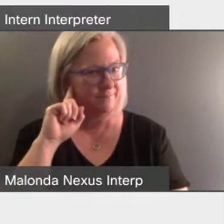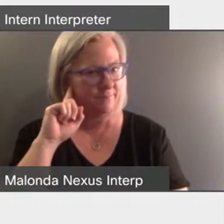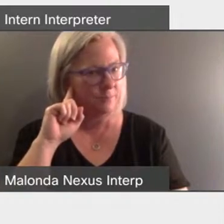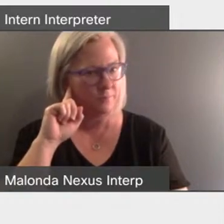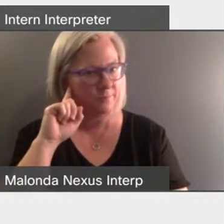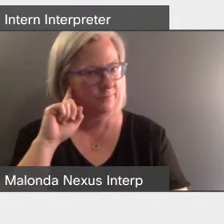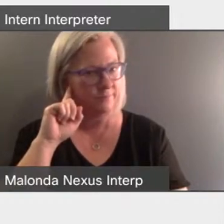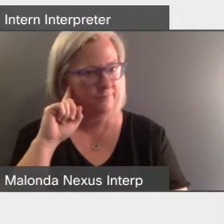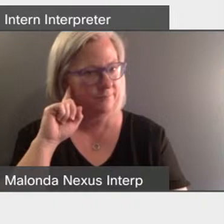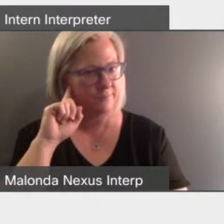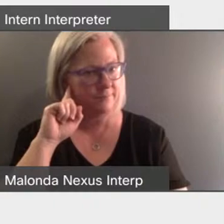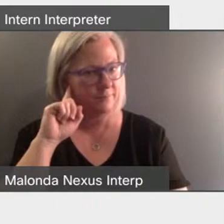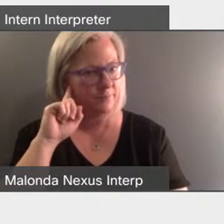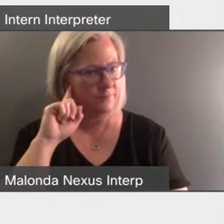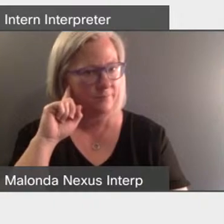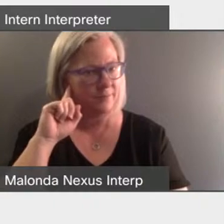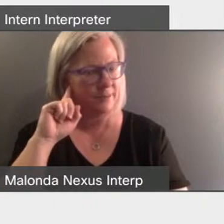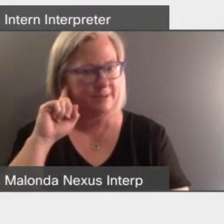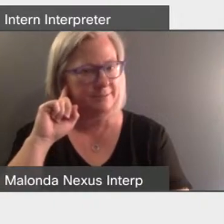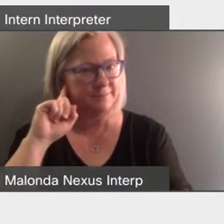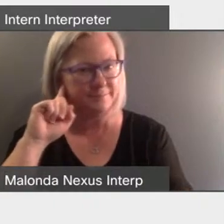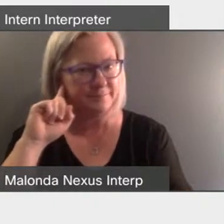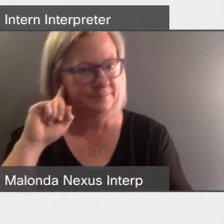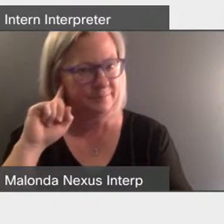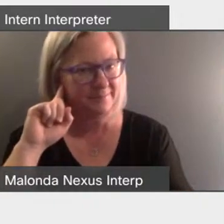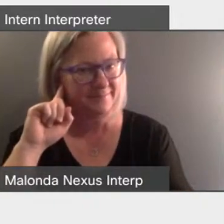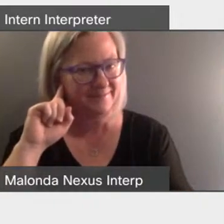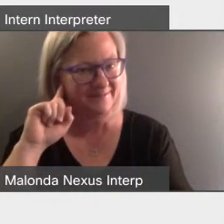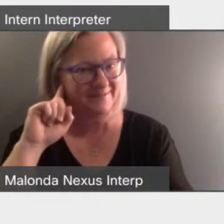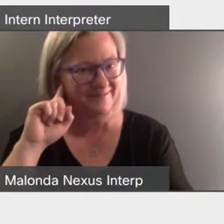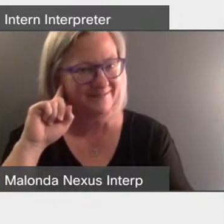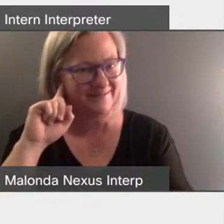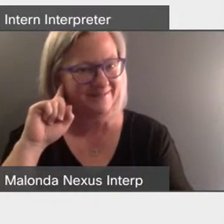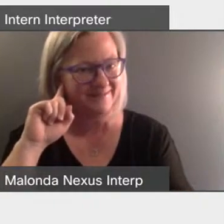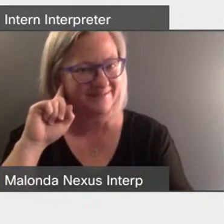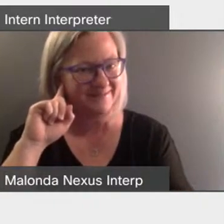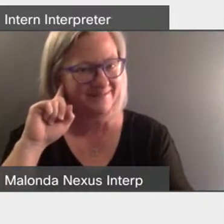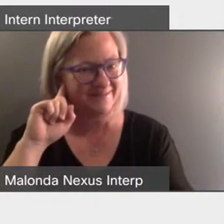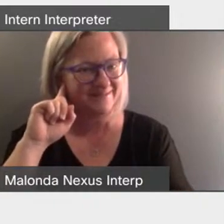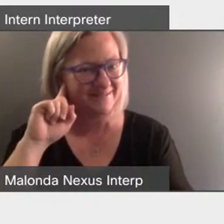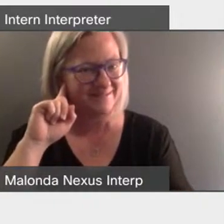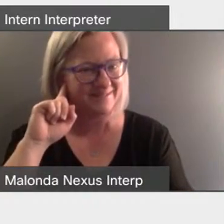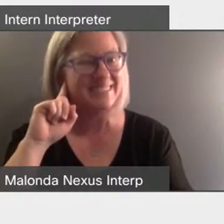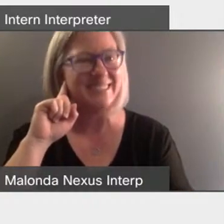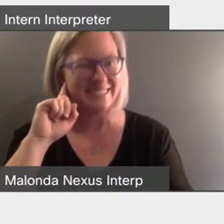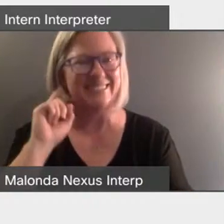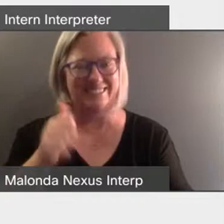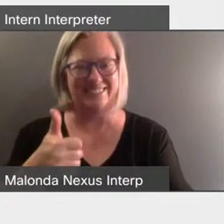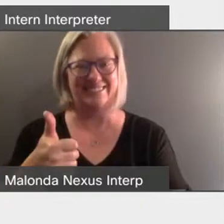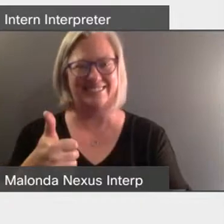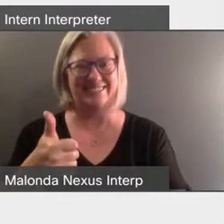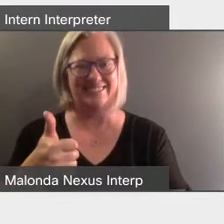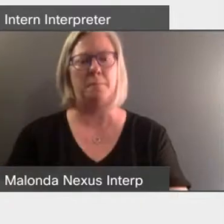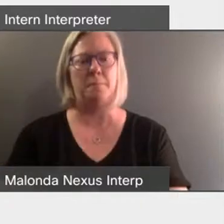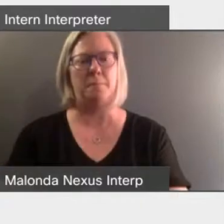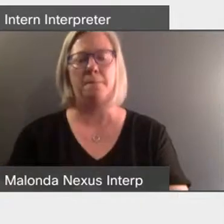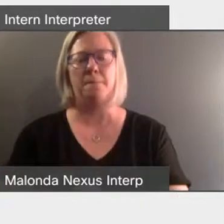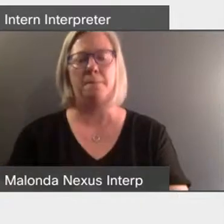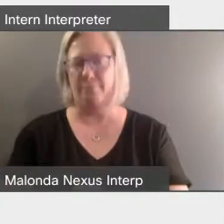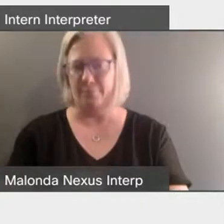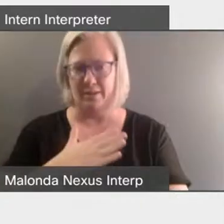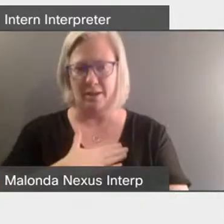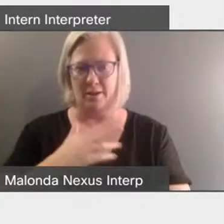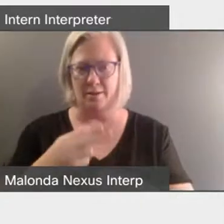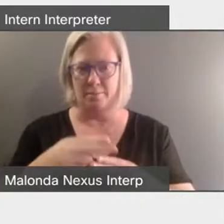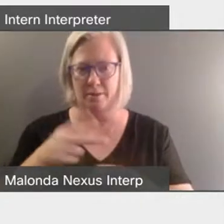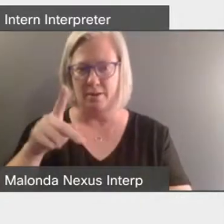She can't hear you, so I don't know. Can you hear me now? There you go. Yes, Okay. ma'am. So my name's